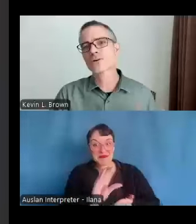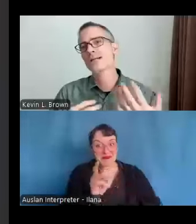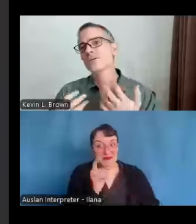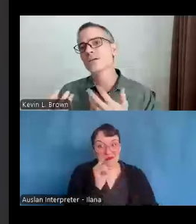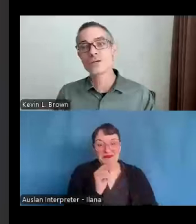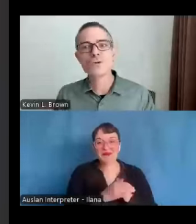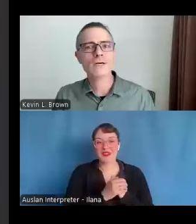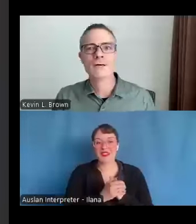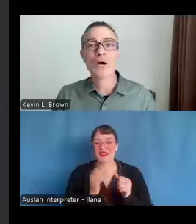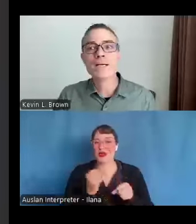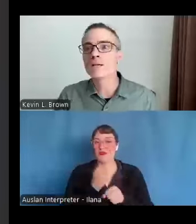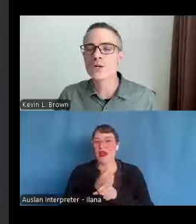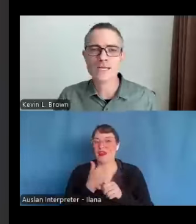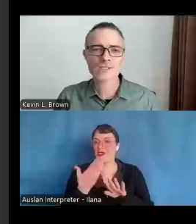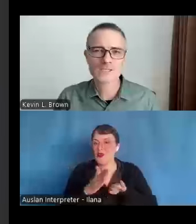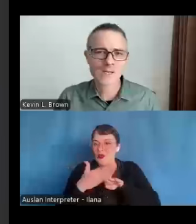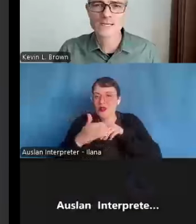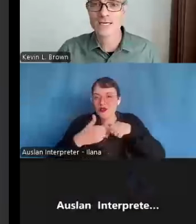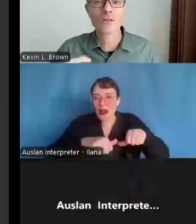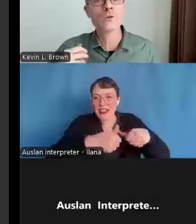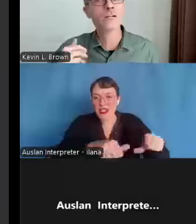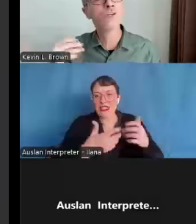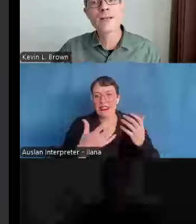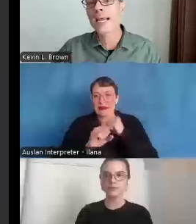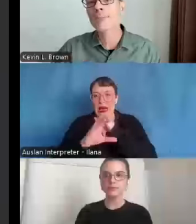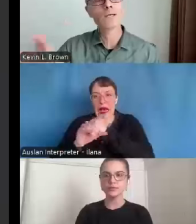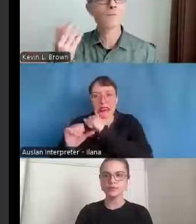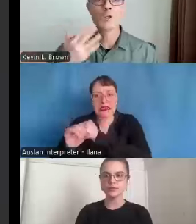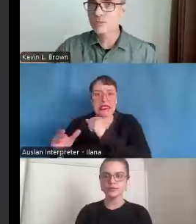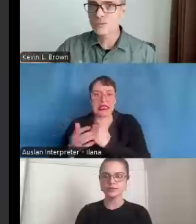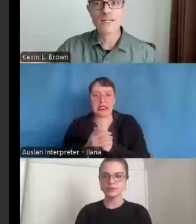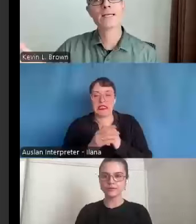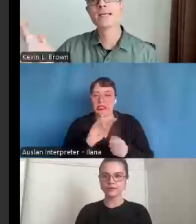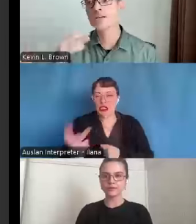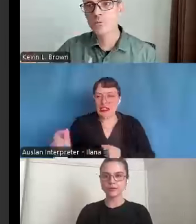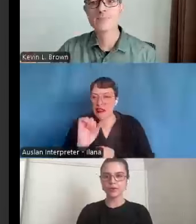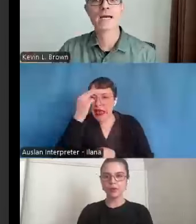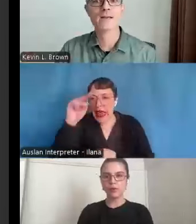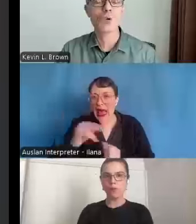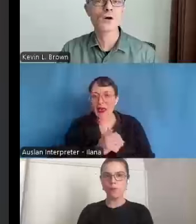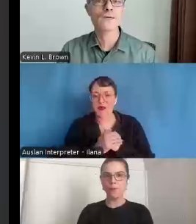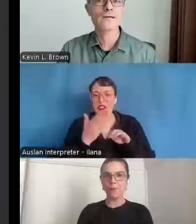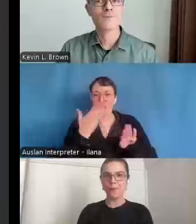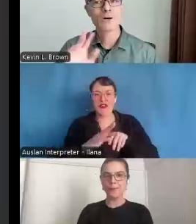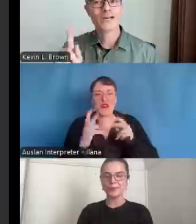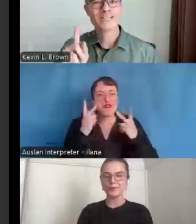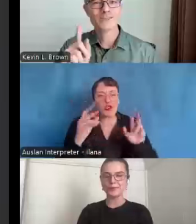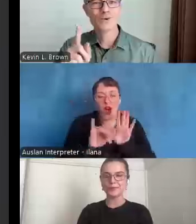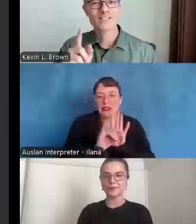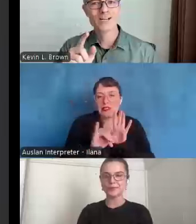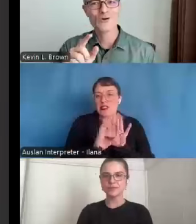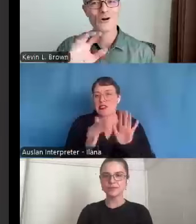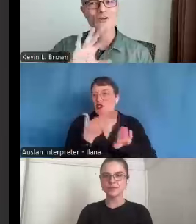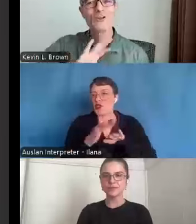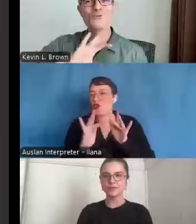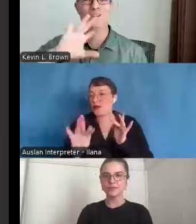positioning strategy, a new marketing communications mix. It included a new name, new visual identity, new website, and more. But it's important